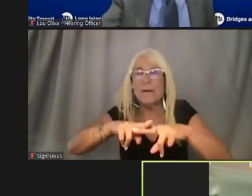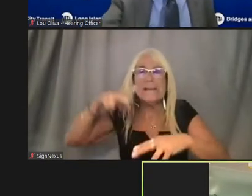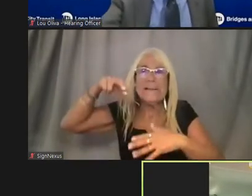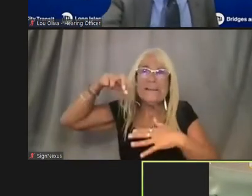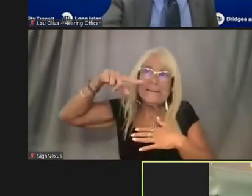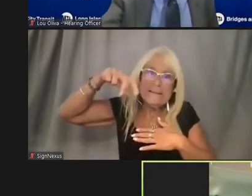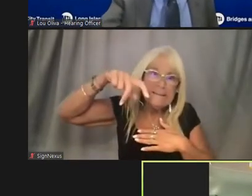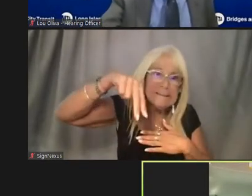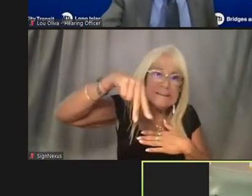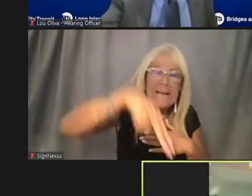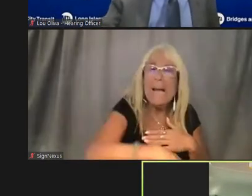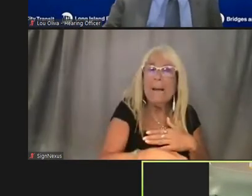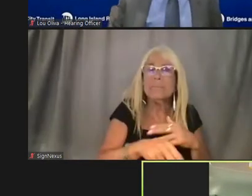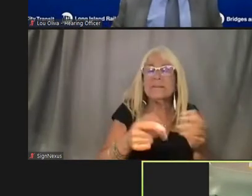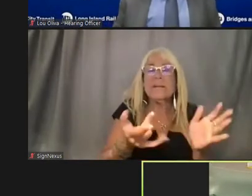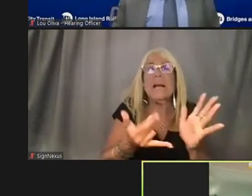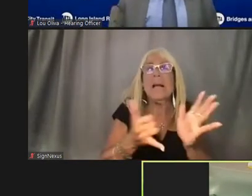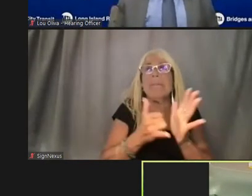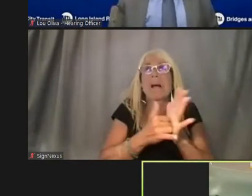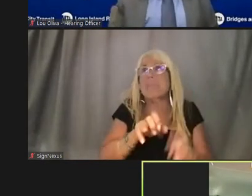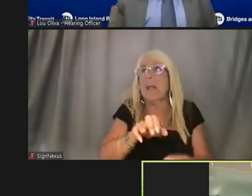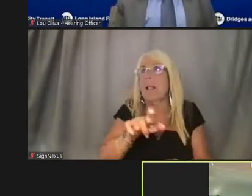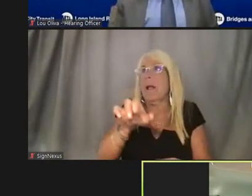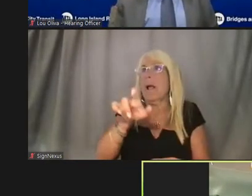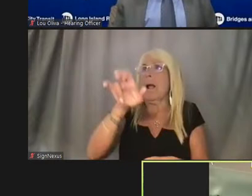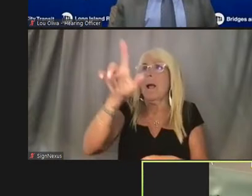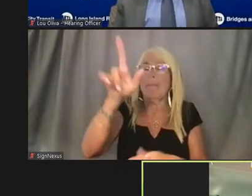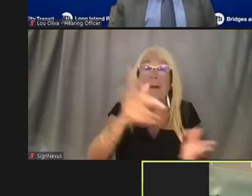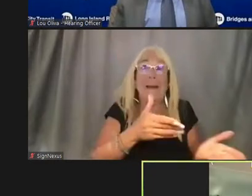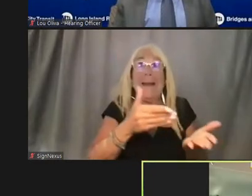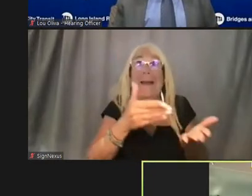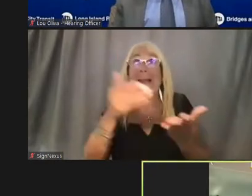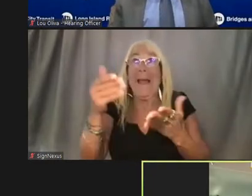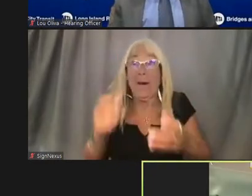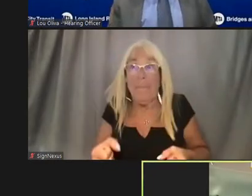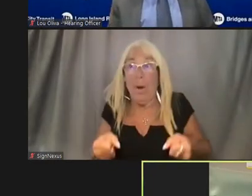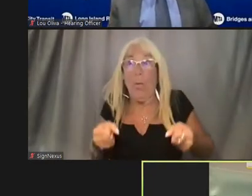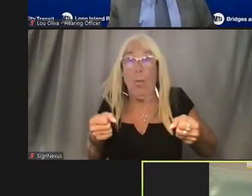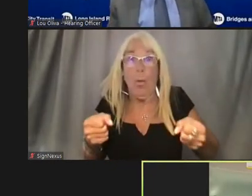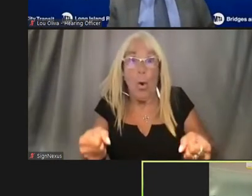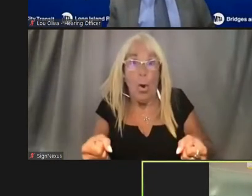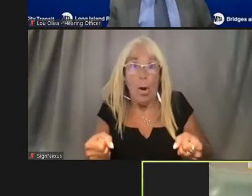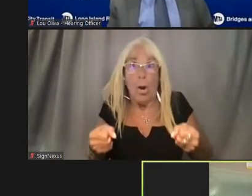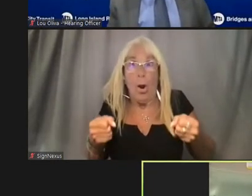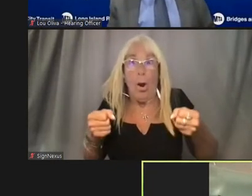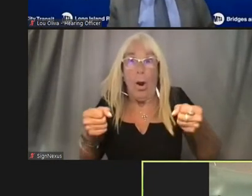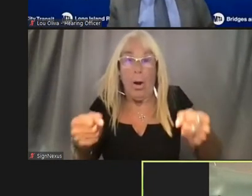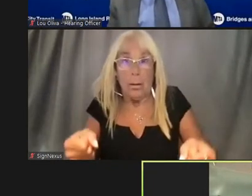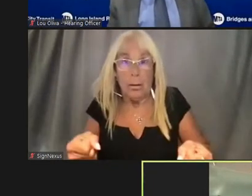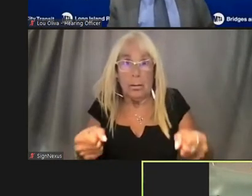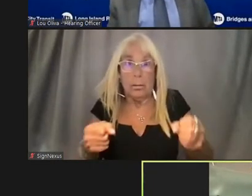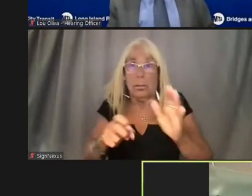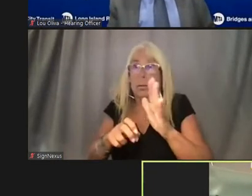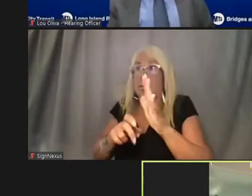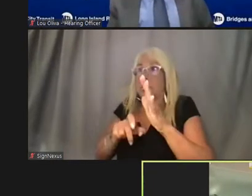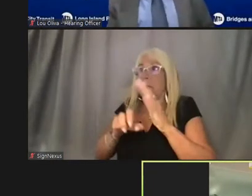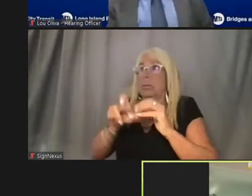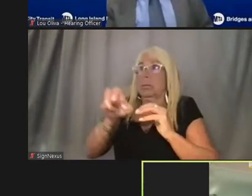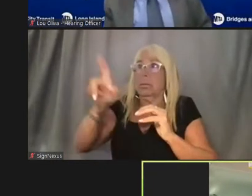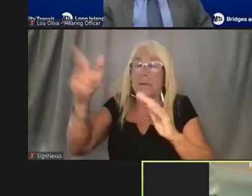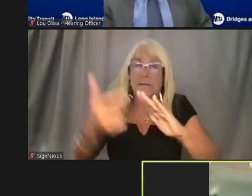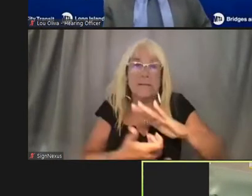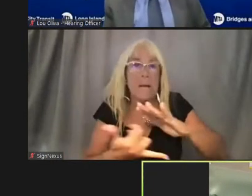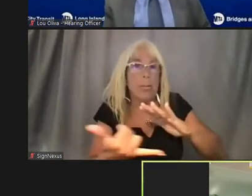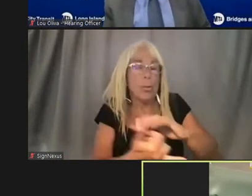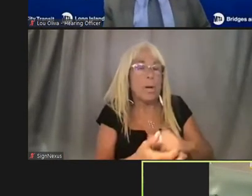impossible I cannot walk up steps alone never mind carrying the Walker that I am relate with up the steps with me number two I